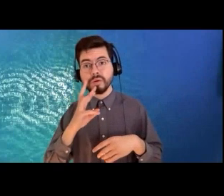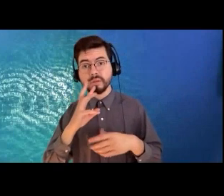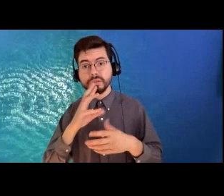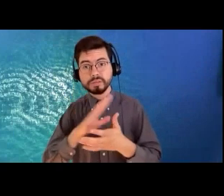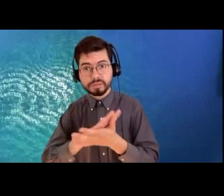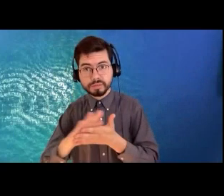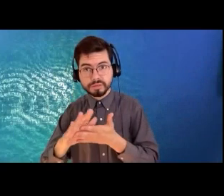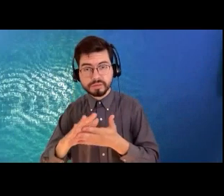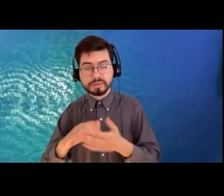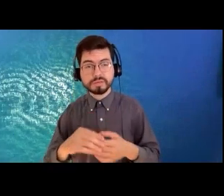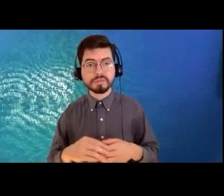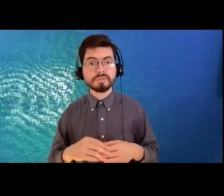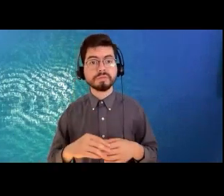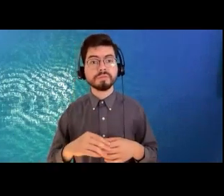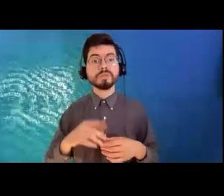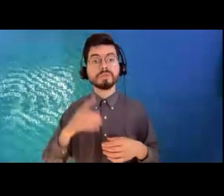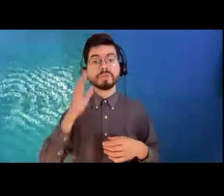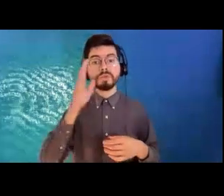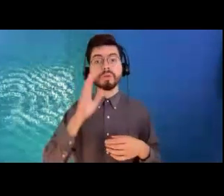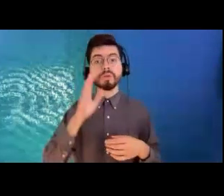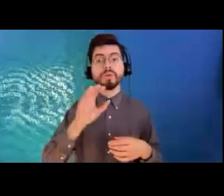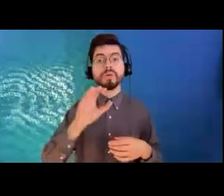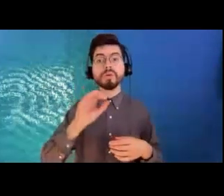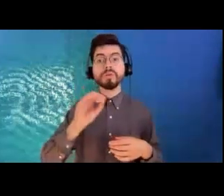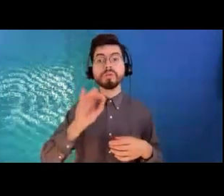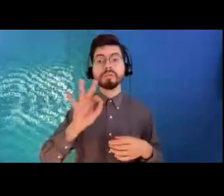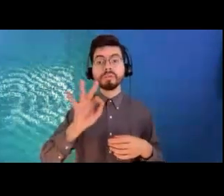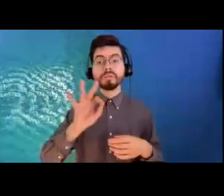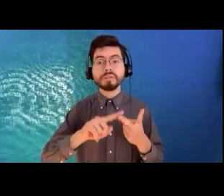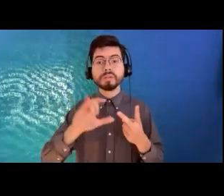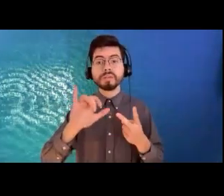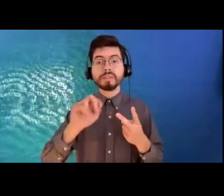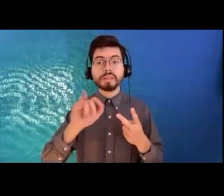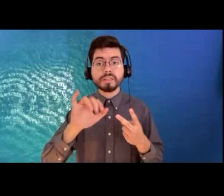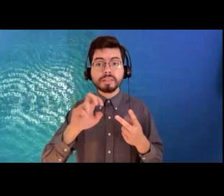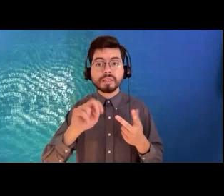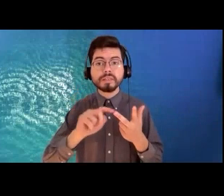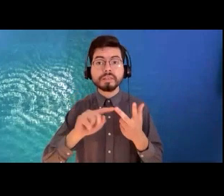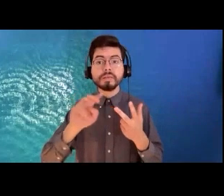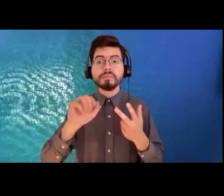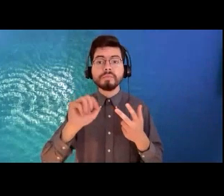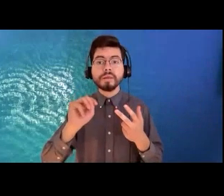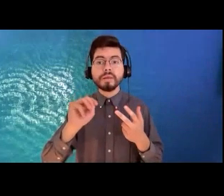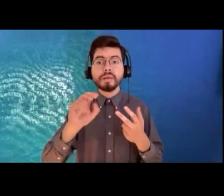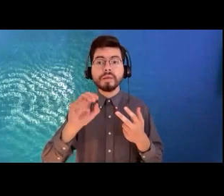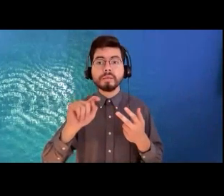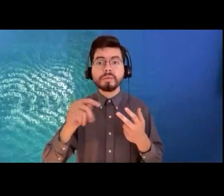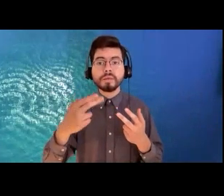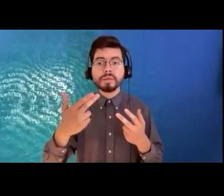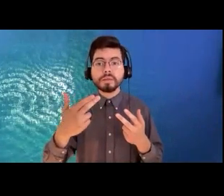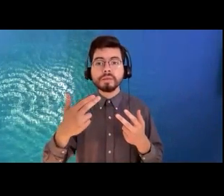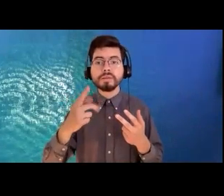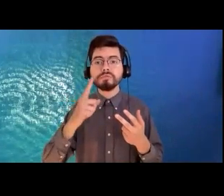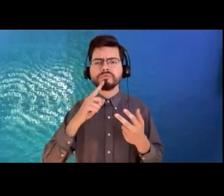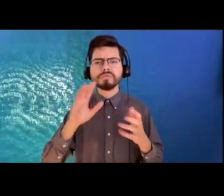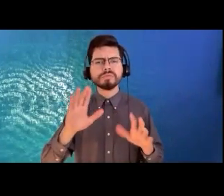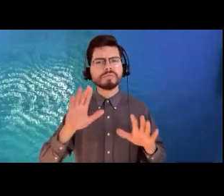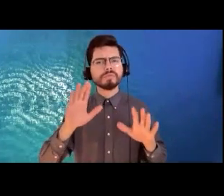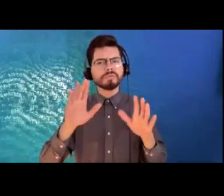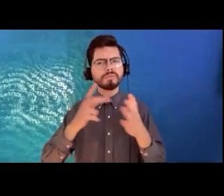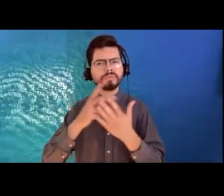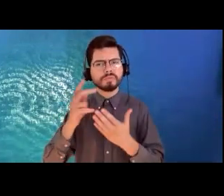wastewater treatment plant, the Grant wastewater treatment plant, the Mammoth wastewater treatment plant. So a lot of good projects around those. Most of those